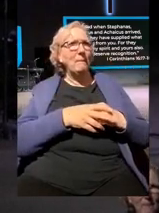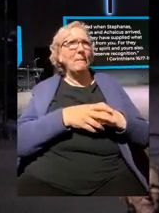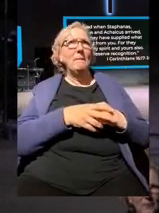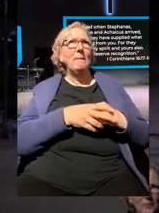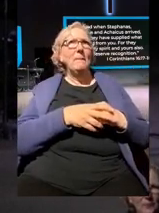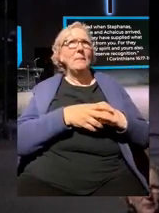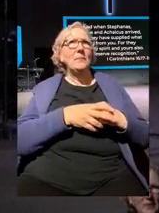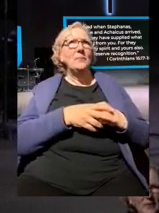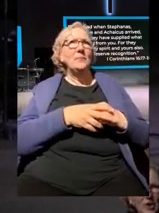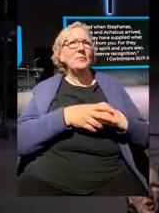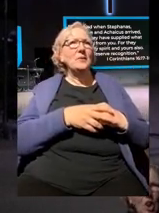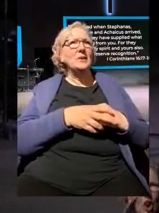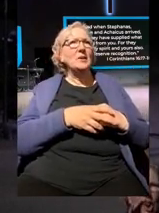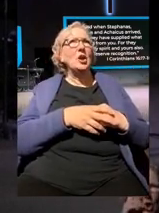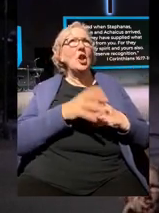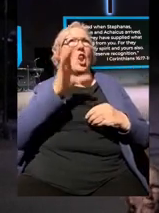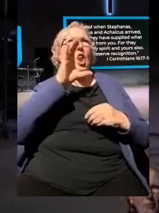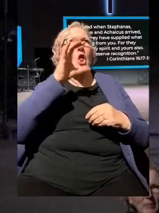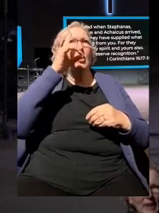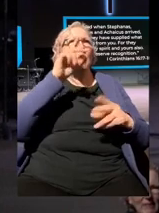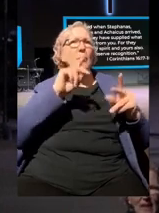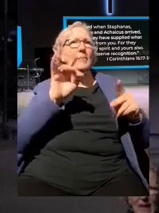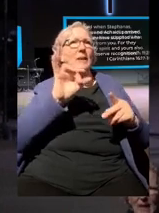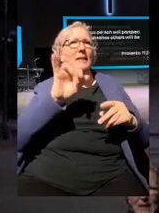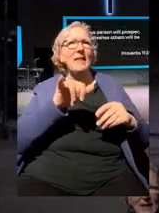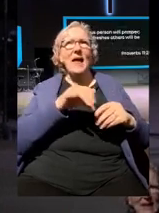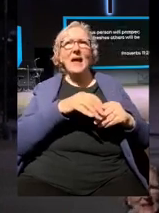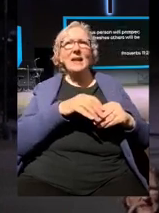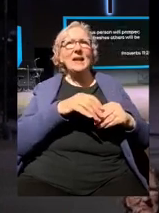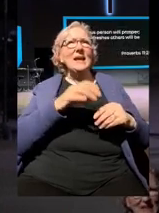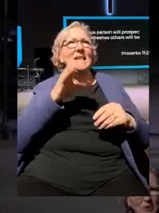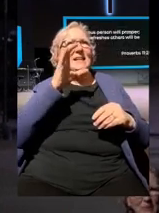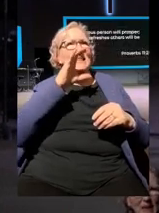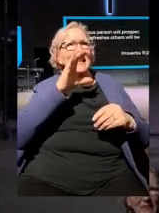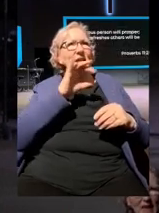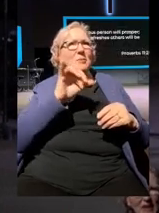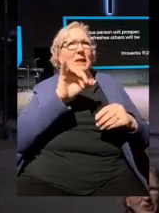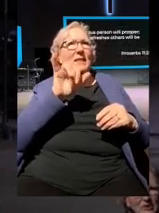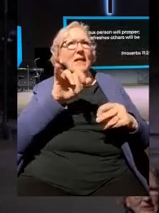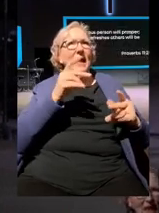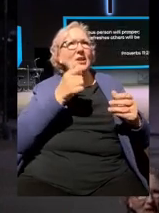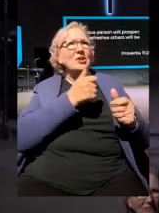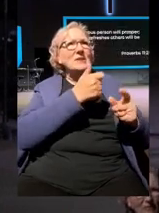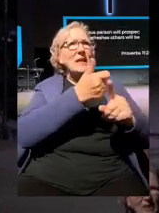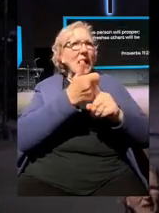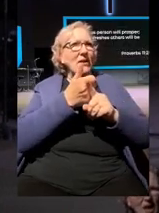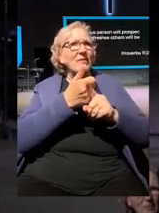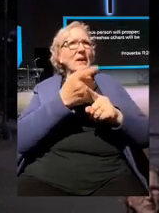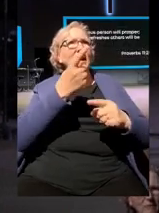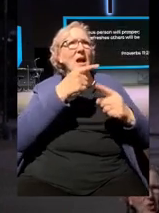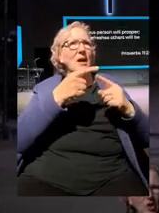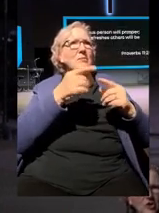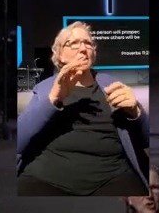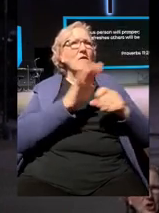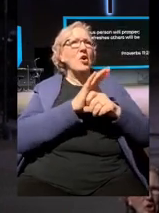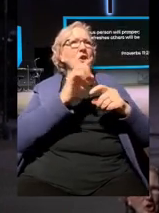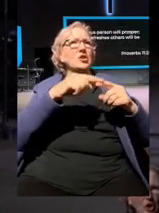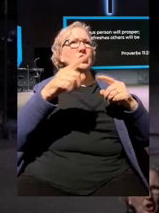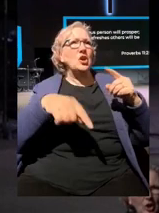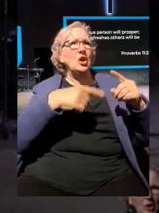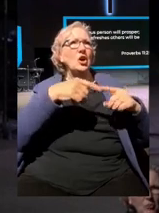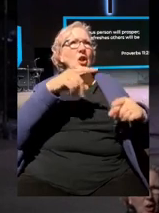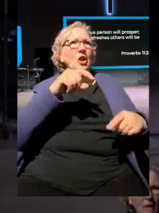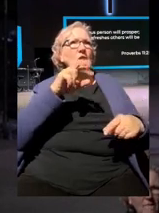Look for people like that. And seek to be like that yourself because it comes full circle. Here's Proverbs chapter 11.